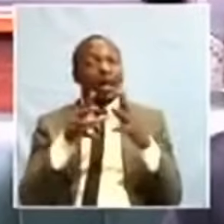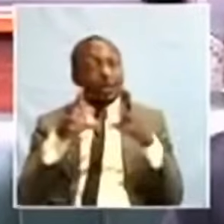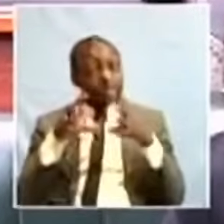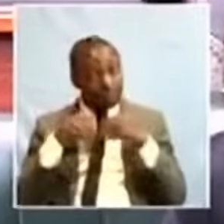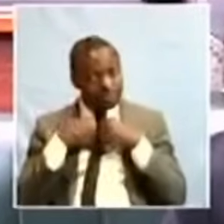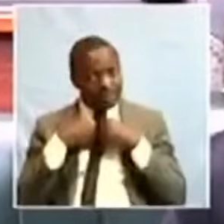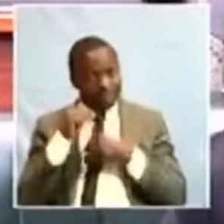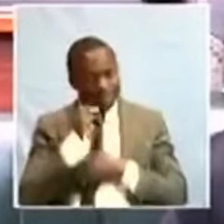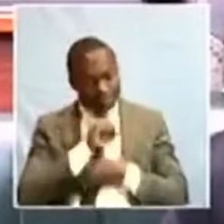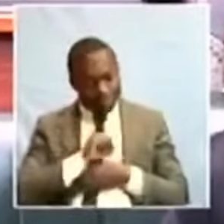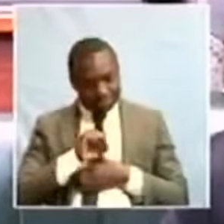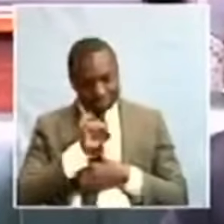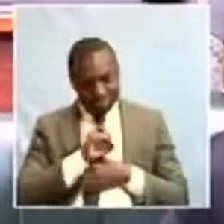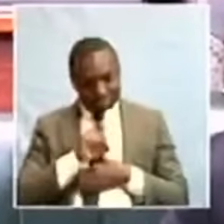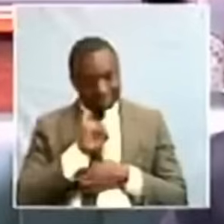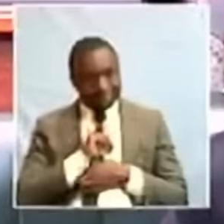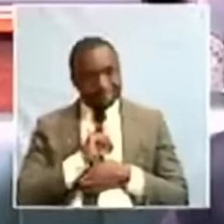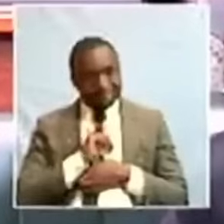the apology.